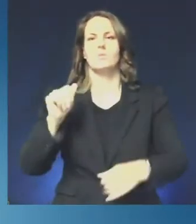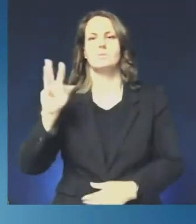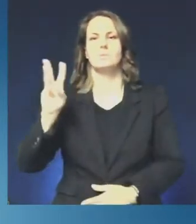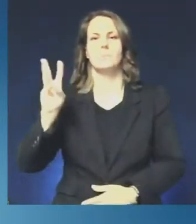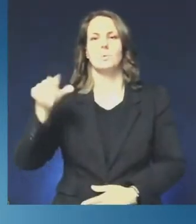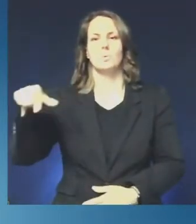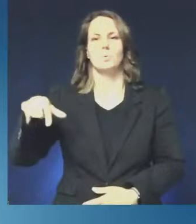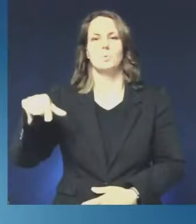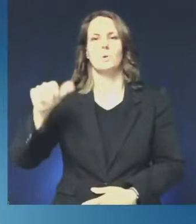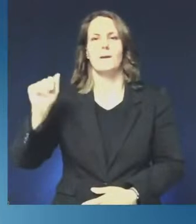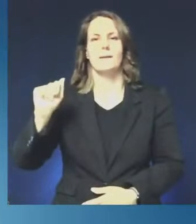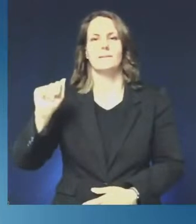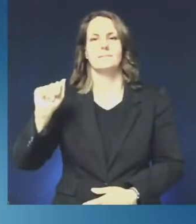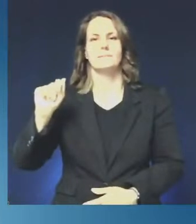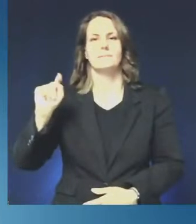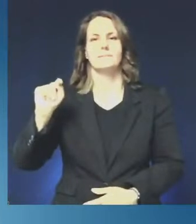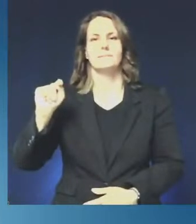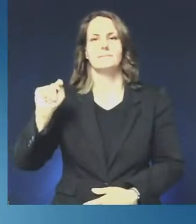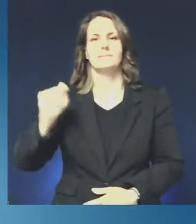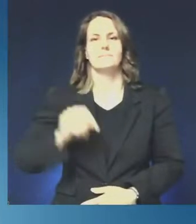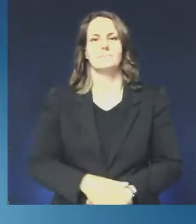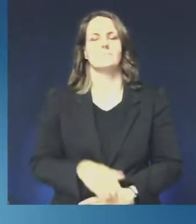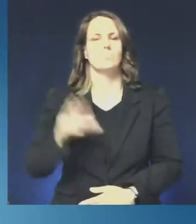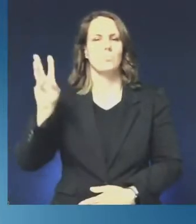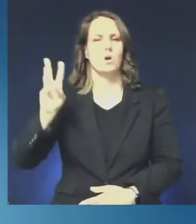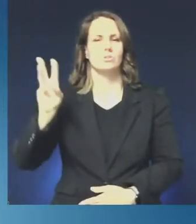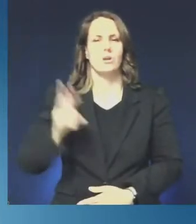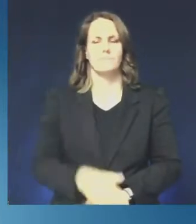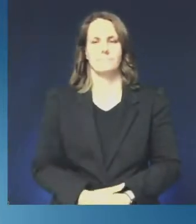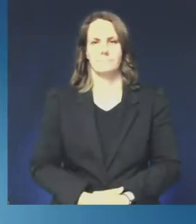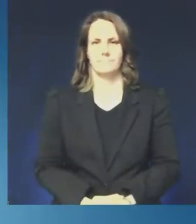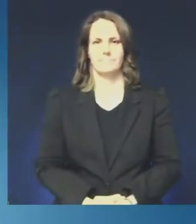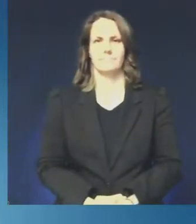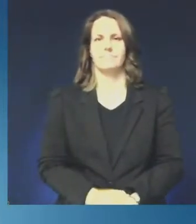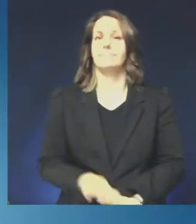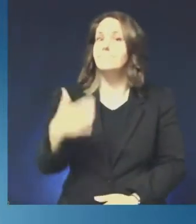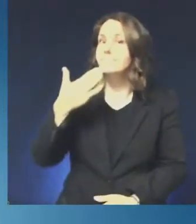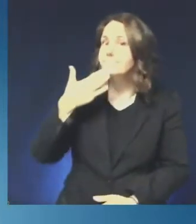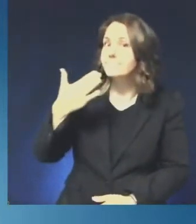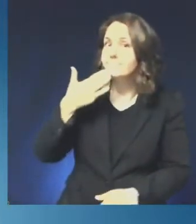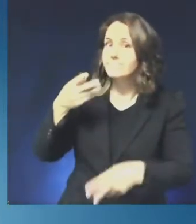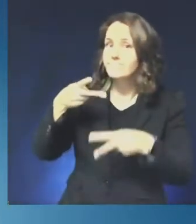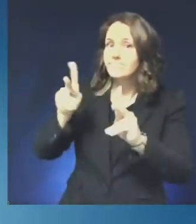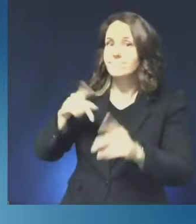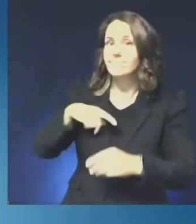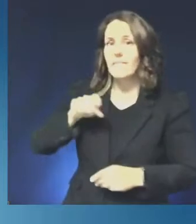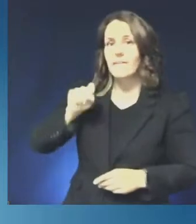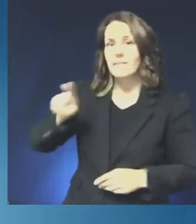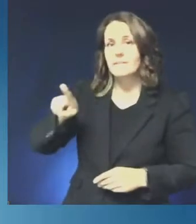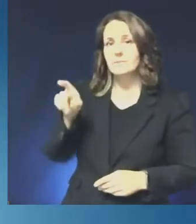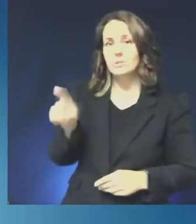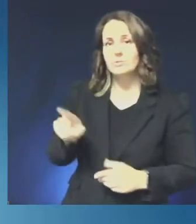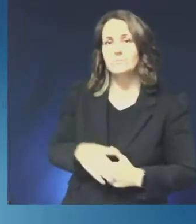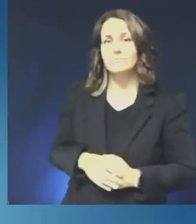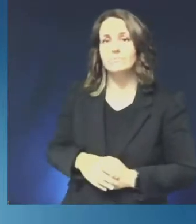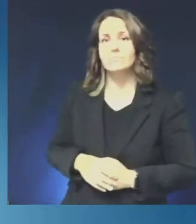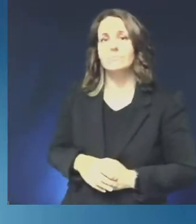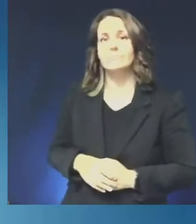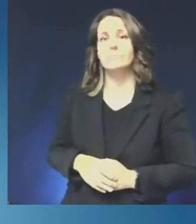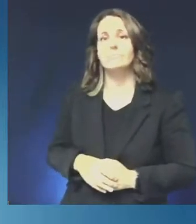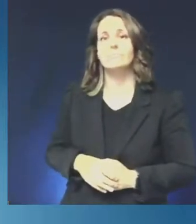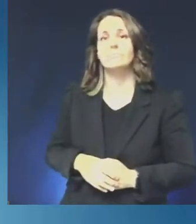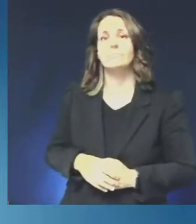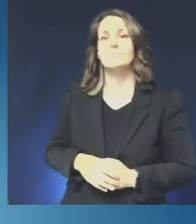Hi, thanks for taking our questions today. Looking at the death rate right now, 4 more deaths today, but it doesn't seem